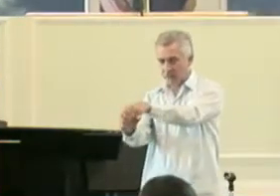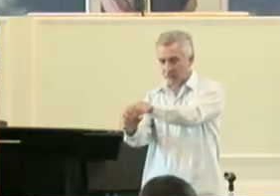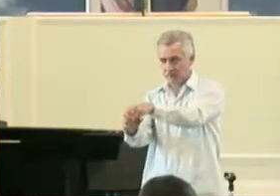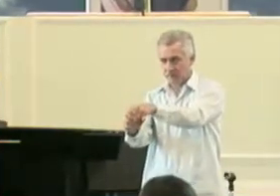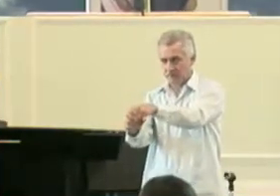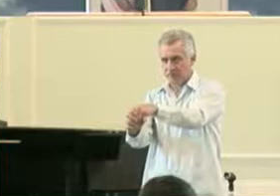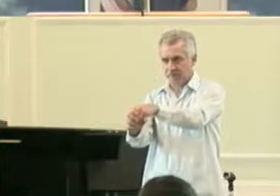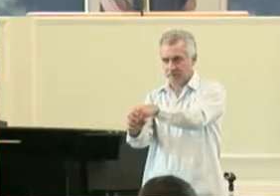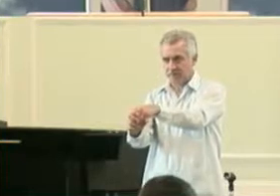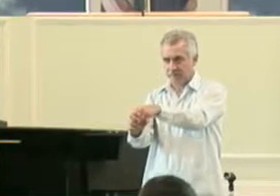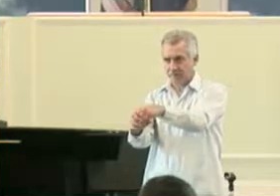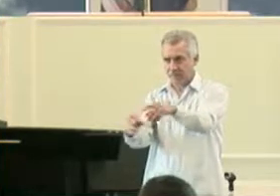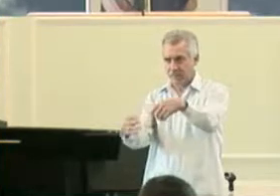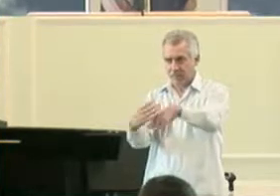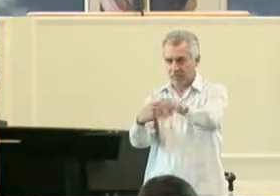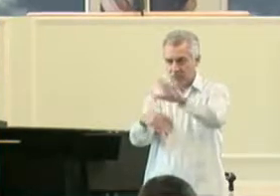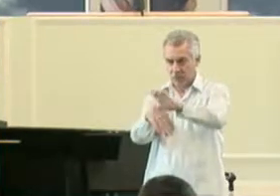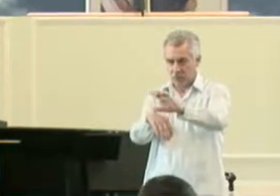church.